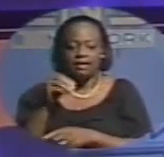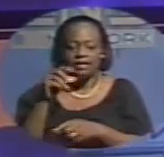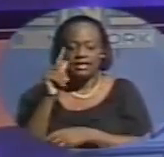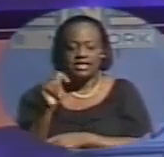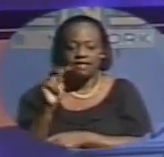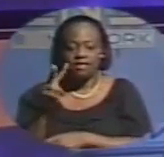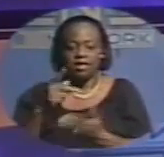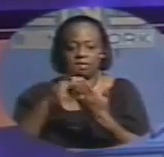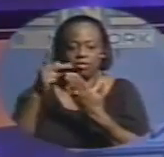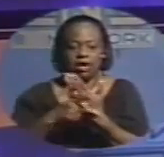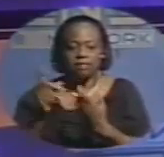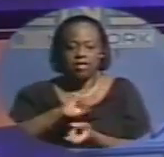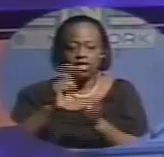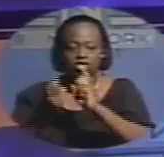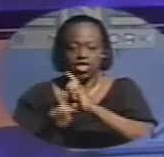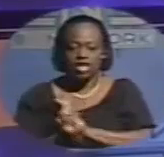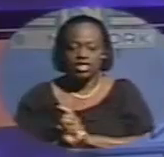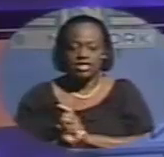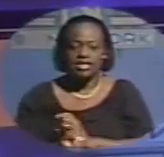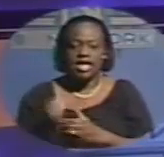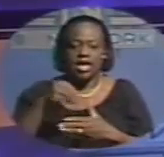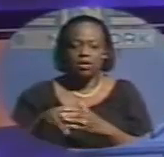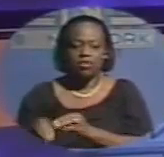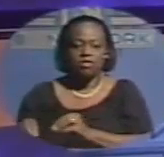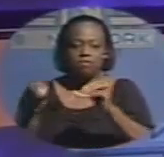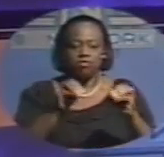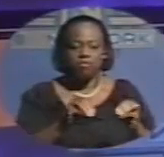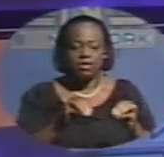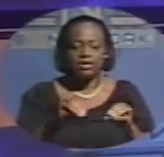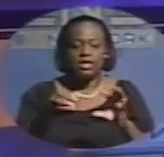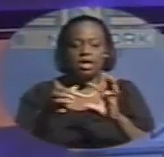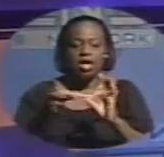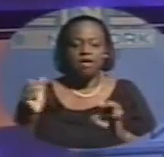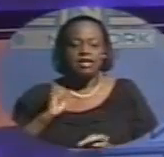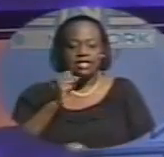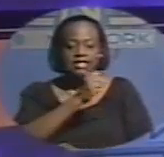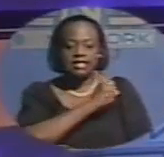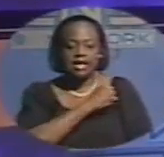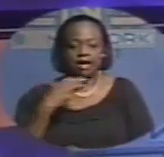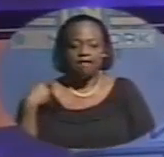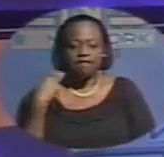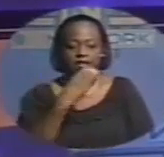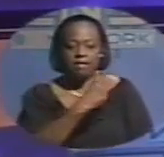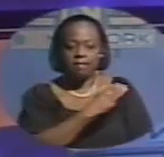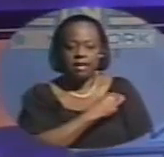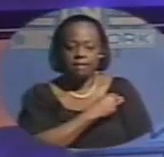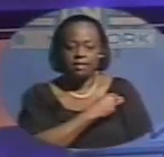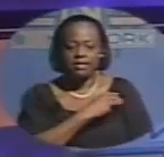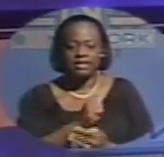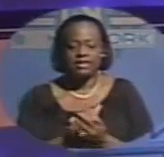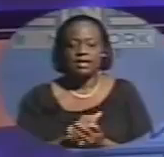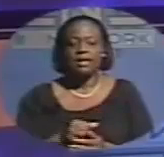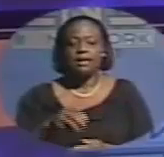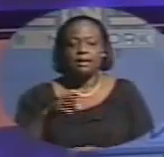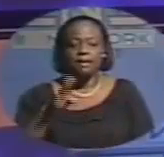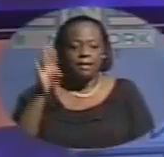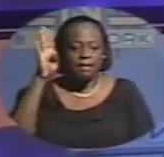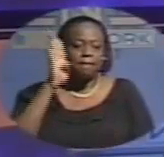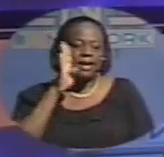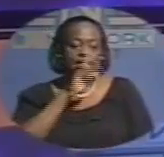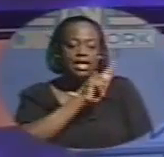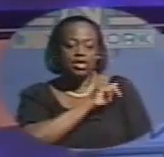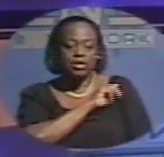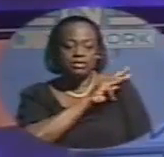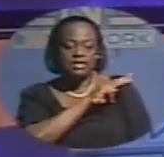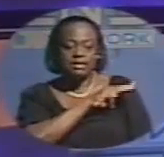programming. The changes include the movement of some staff members and the launch of a local TV production department. As Betty Thompson Moss reports,